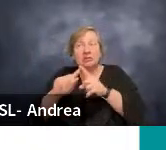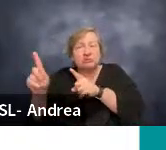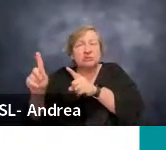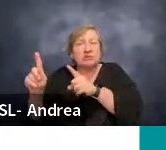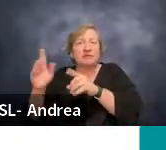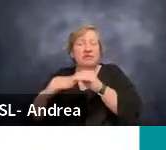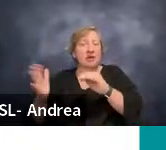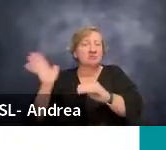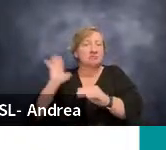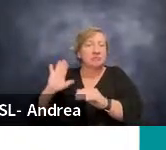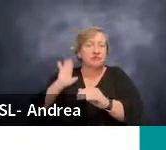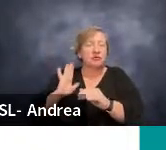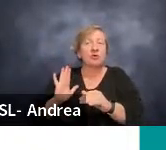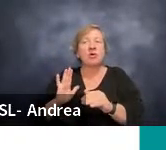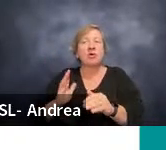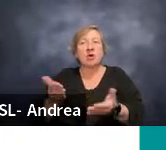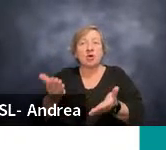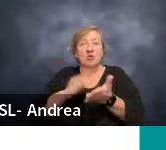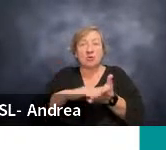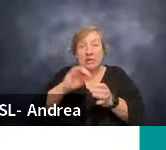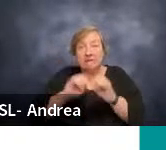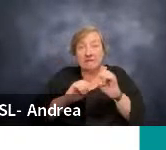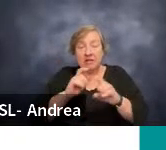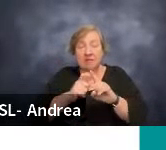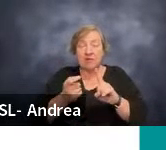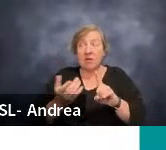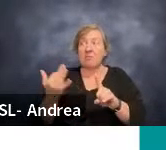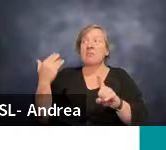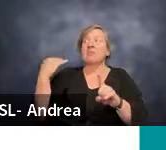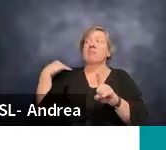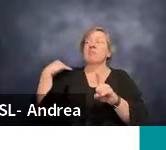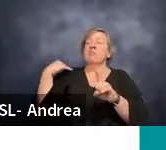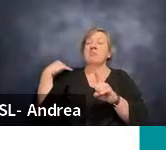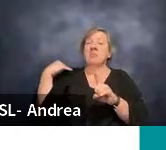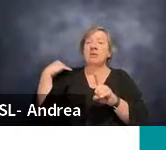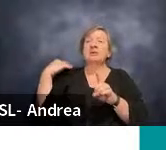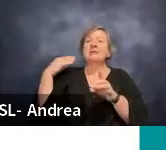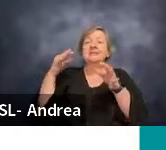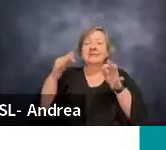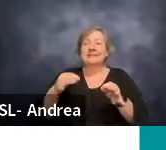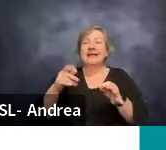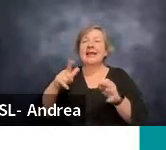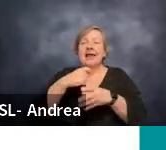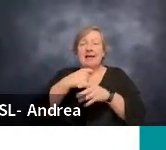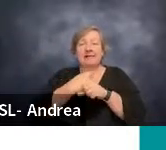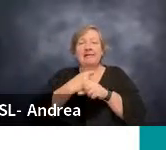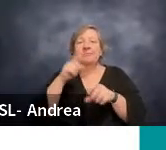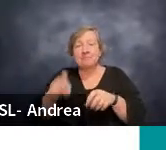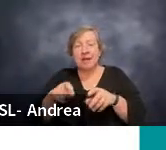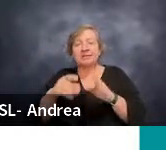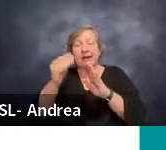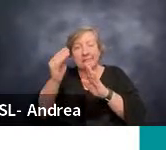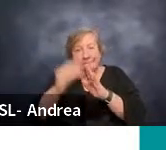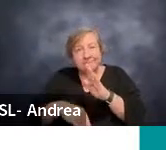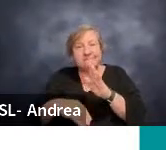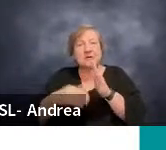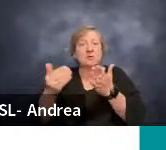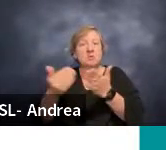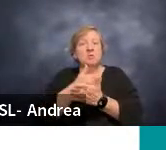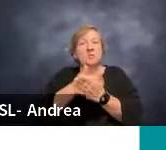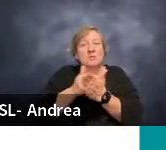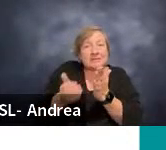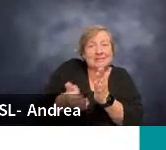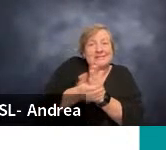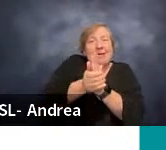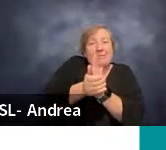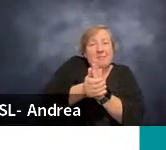that reevaluation of the past work, it was determined that a supplemental environmental impact statement